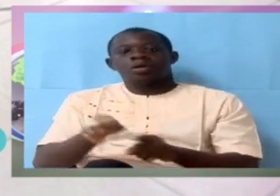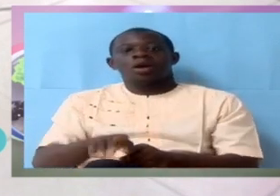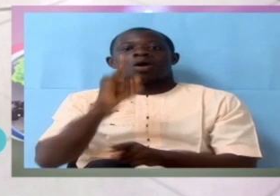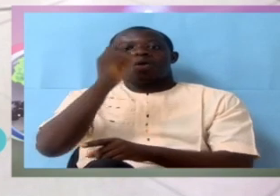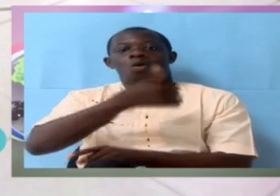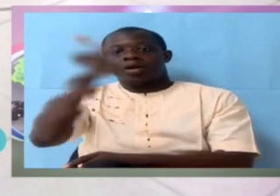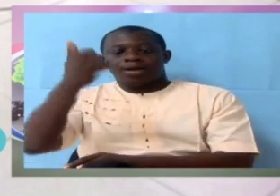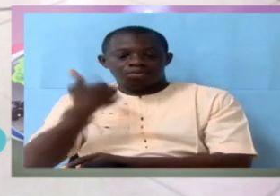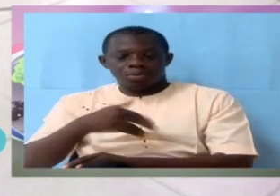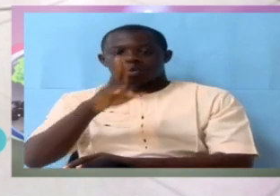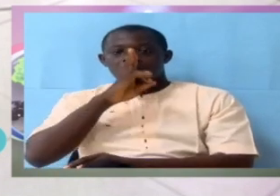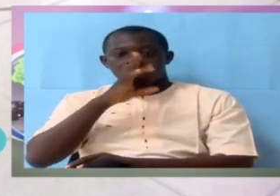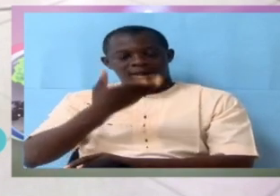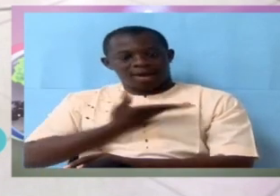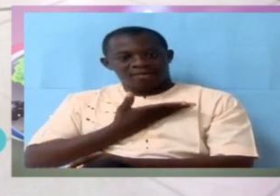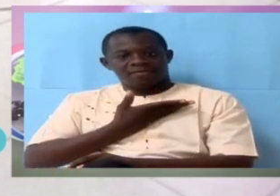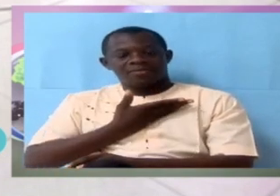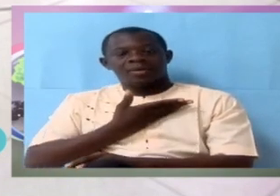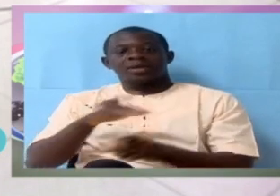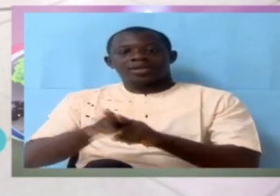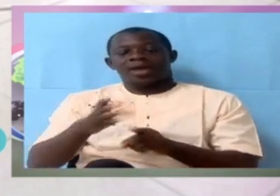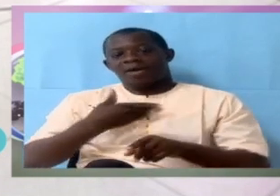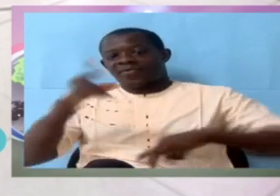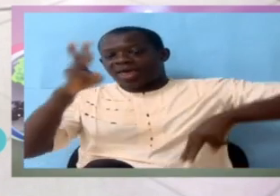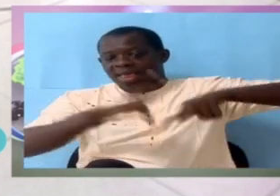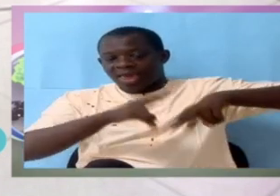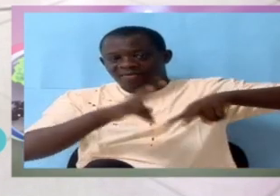Those of us who have tested positive,